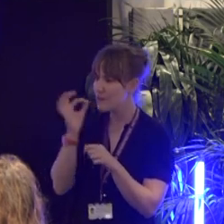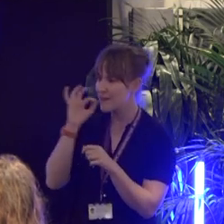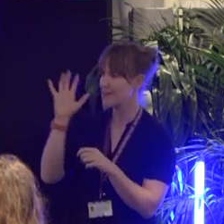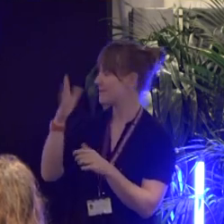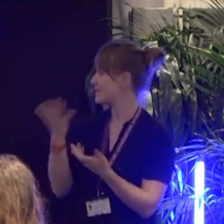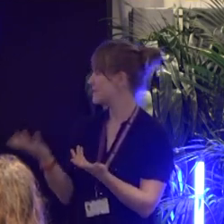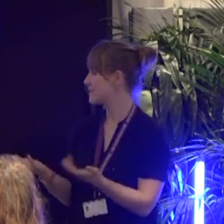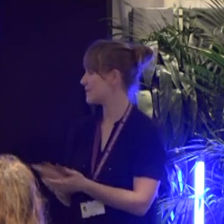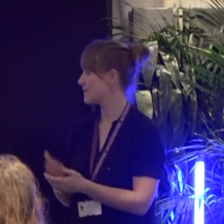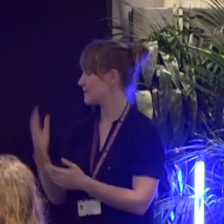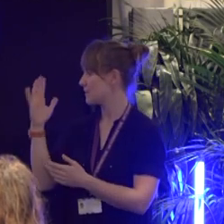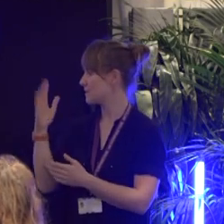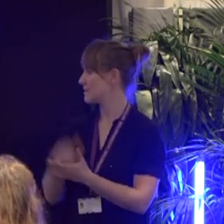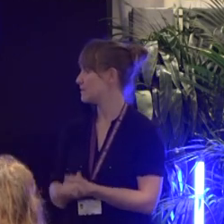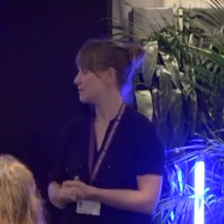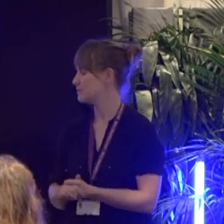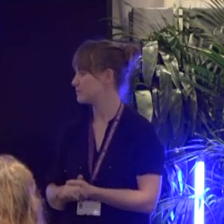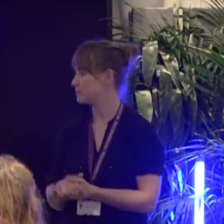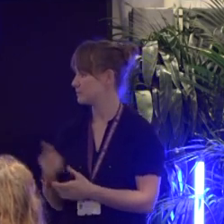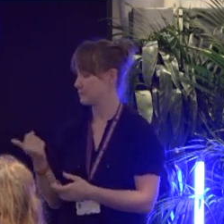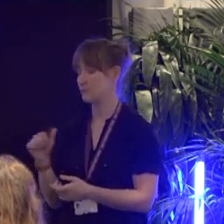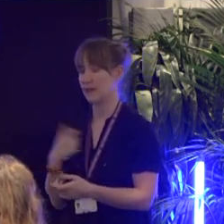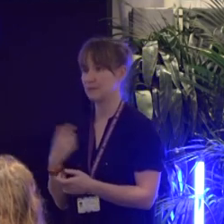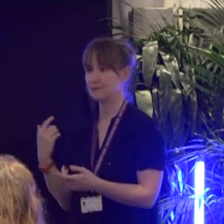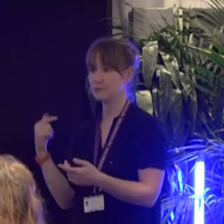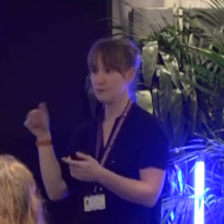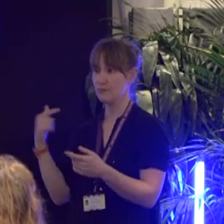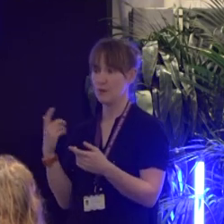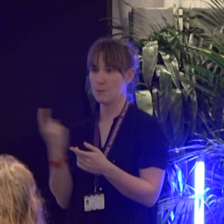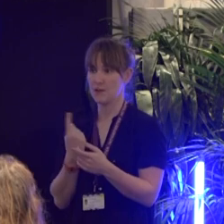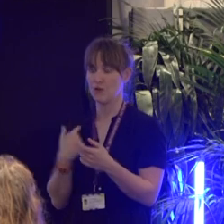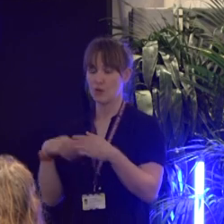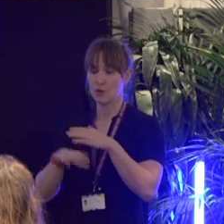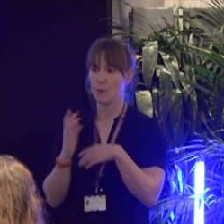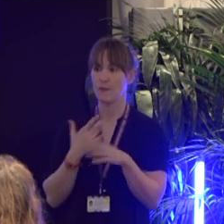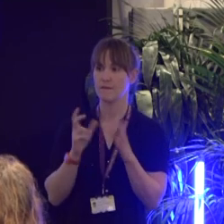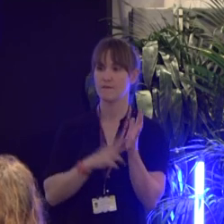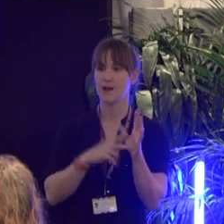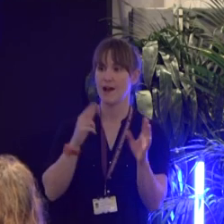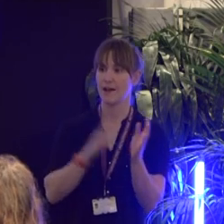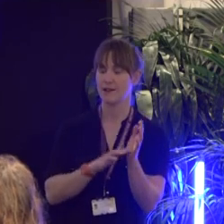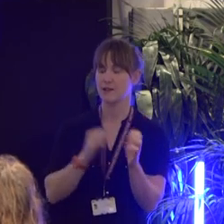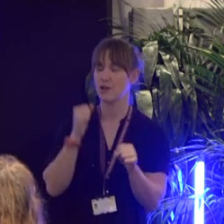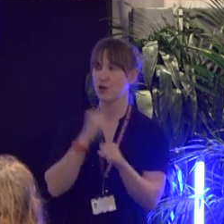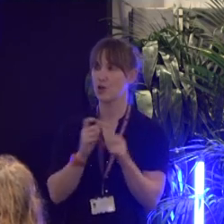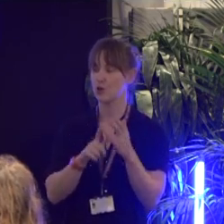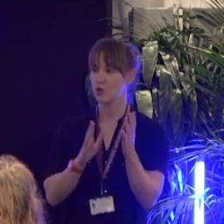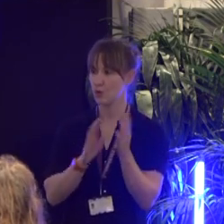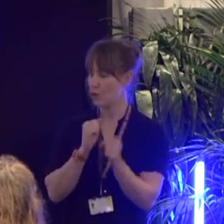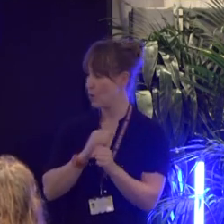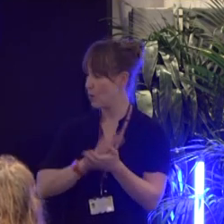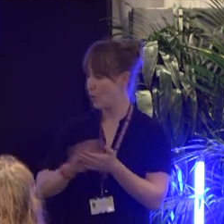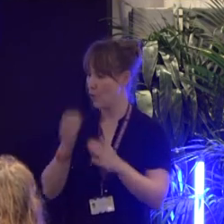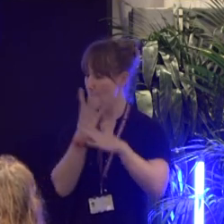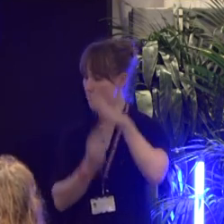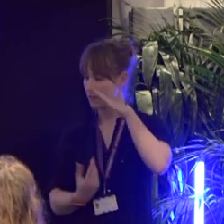Yeah, went to that immersive Van Gogh experience. I was at the Prop Yard and learned that he'd like painted some of his